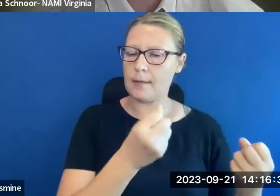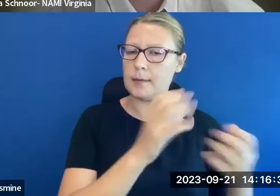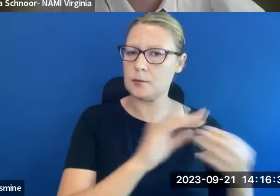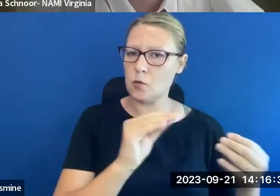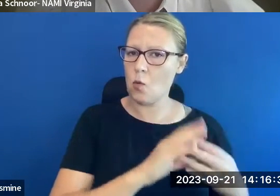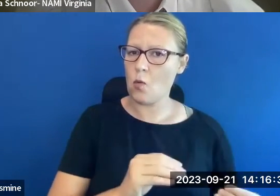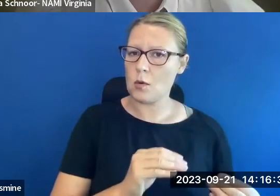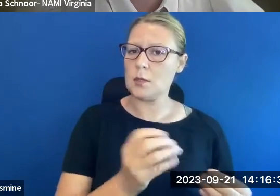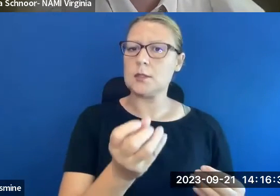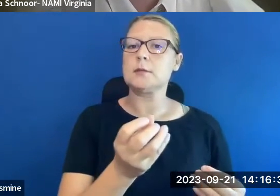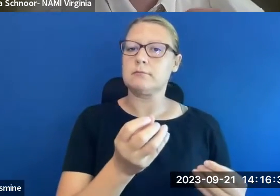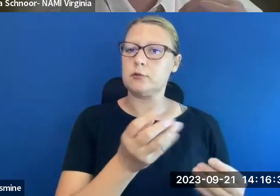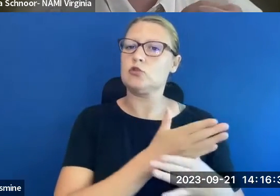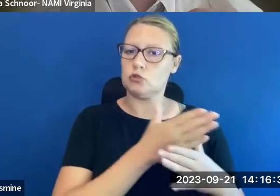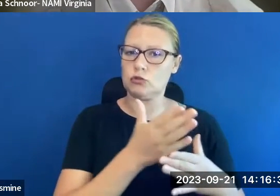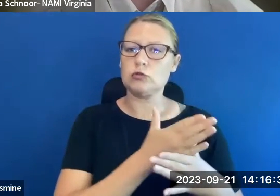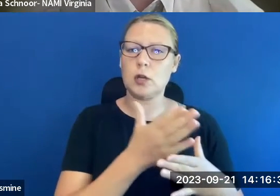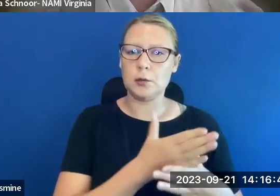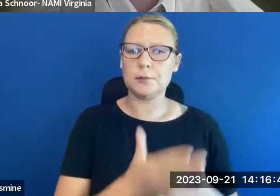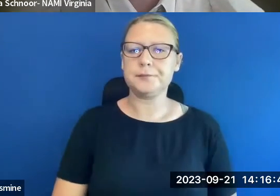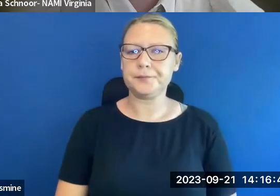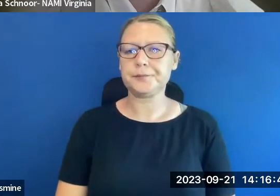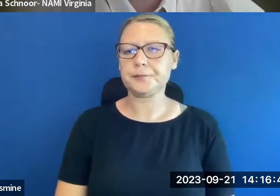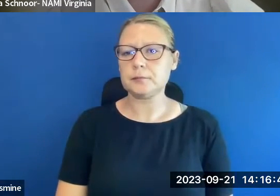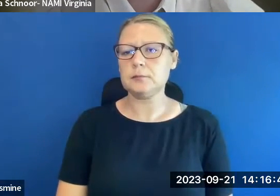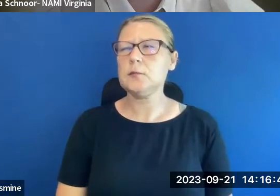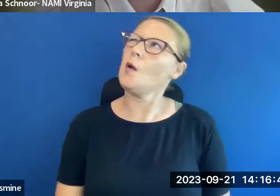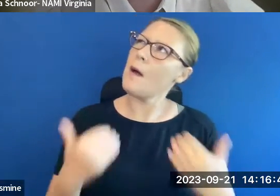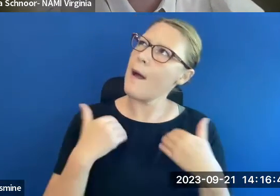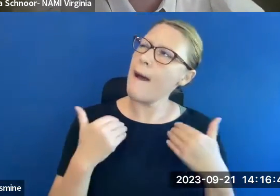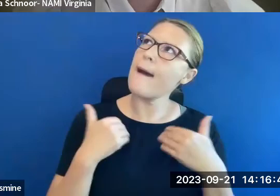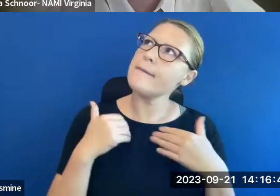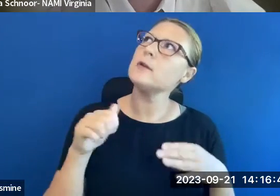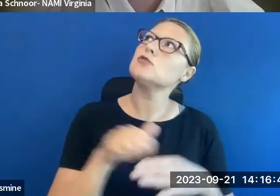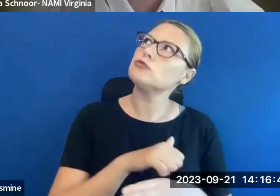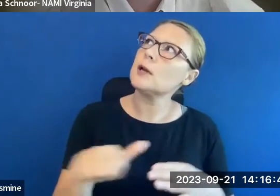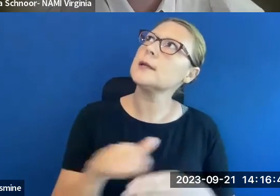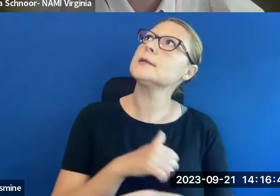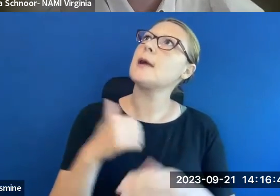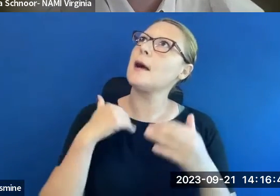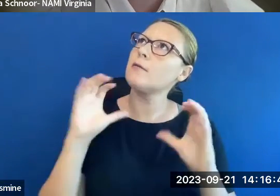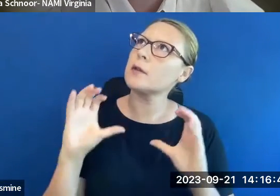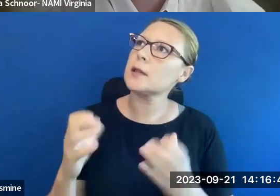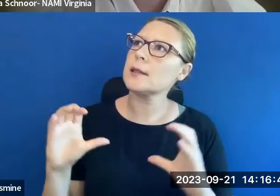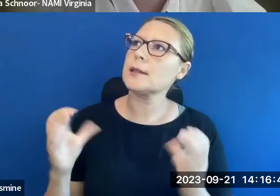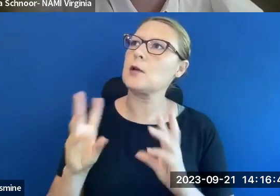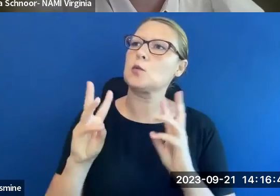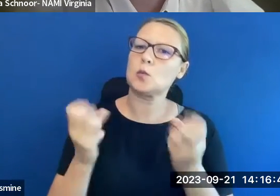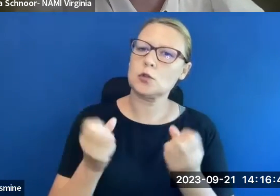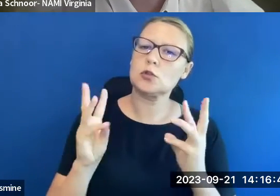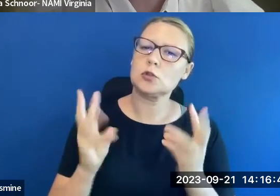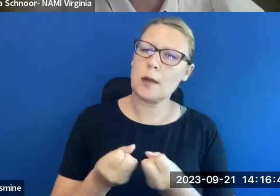I think there are a lot of things right now that exist that may not be utilized as much as they could